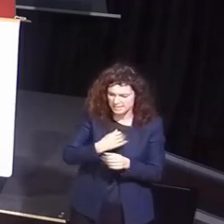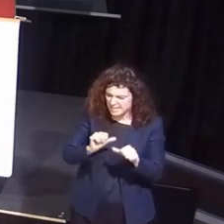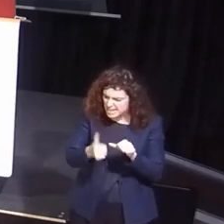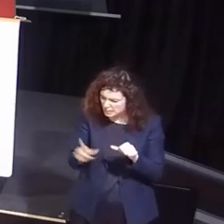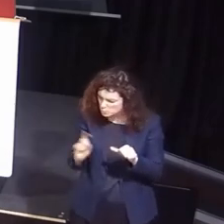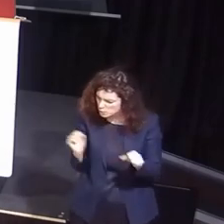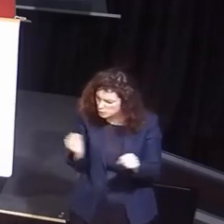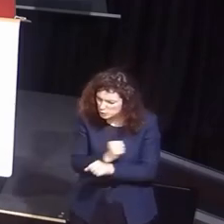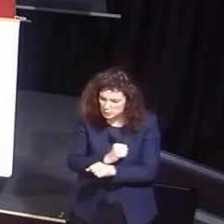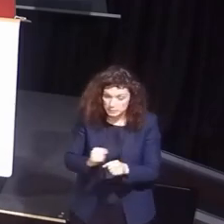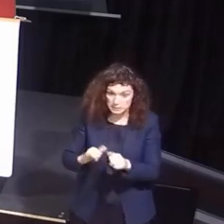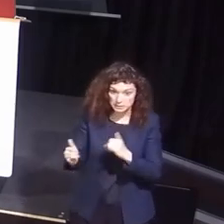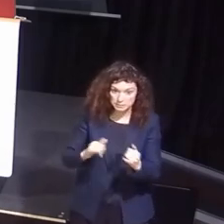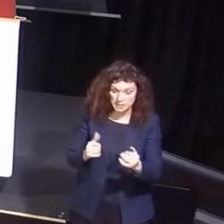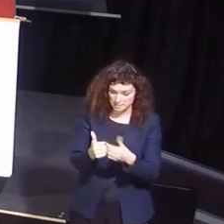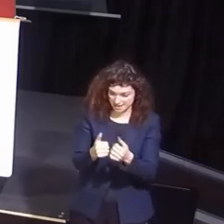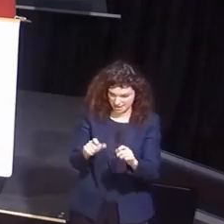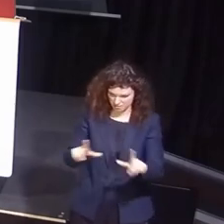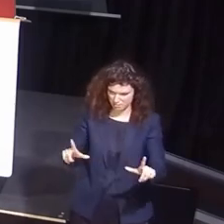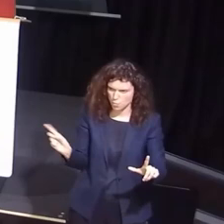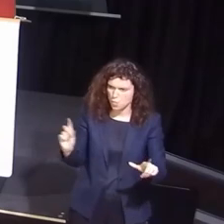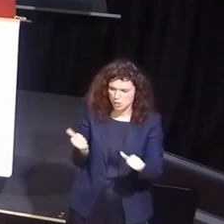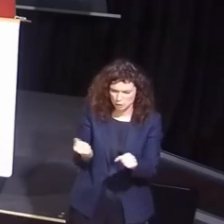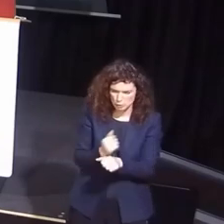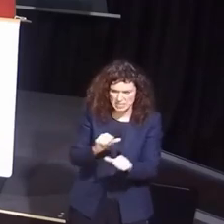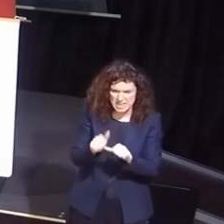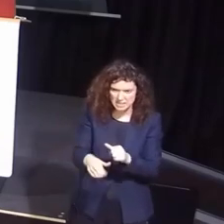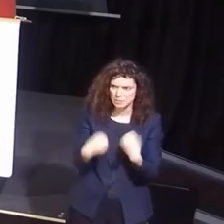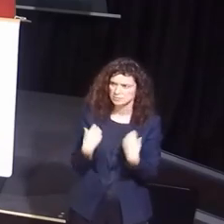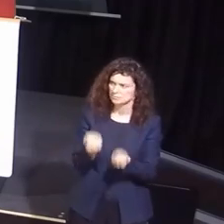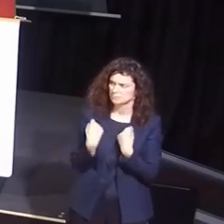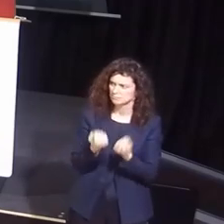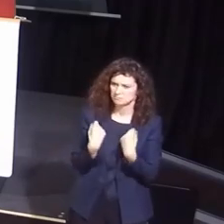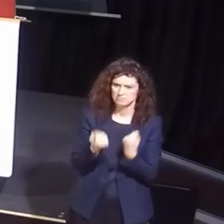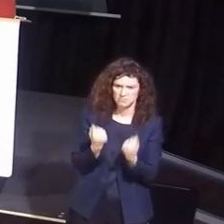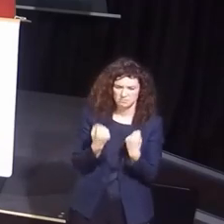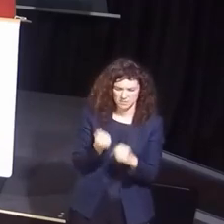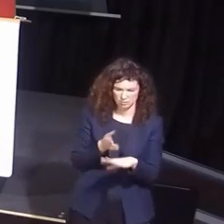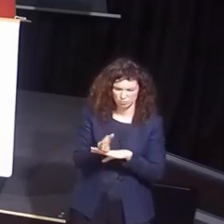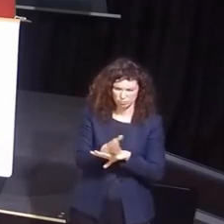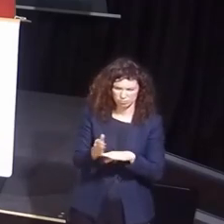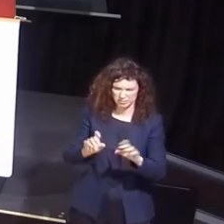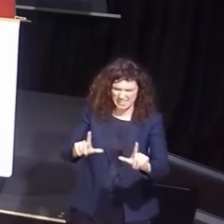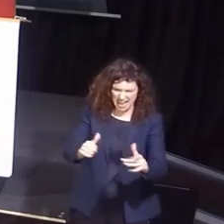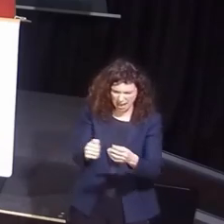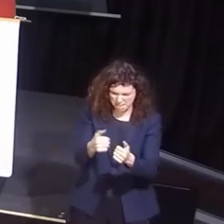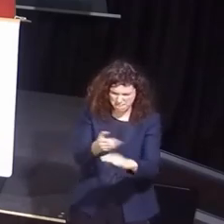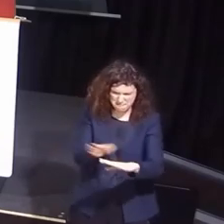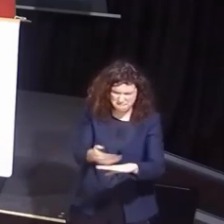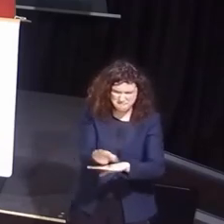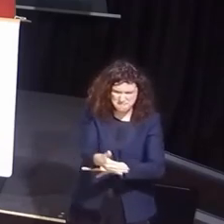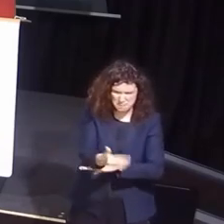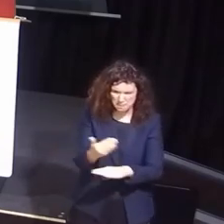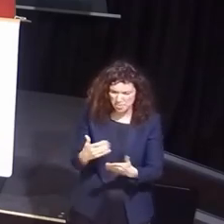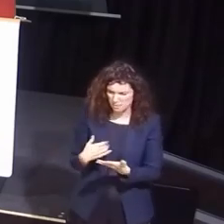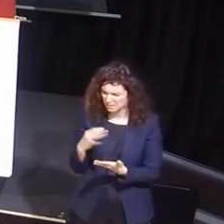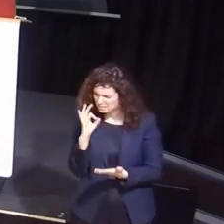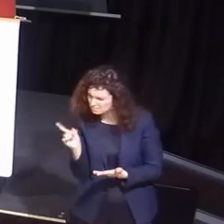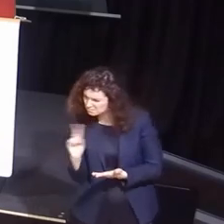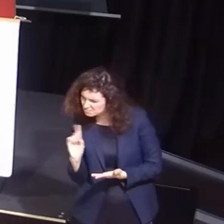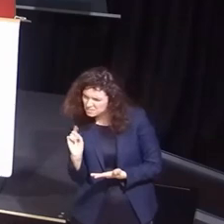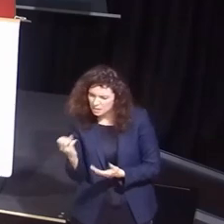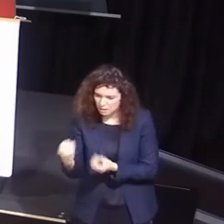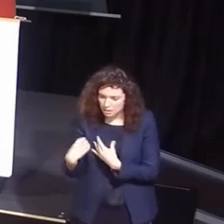or you could just end up just driving aimlessly for ages. So actually having suggestions of go here, race here, was